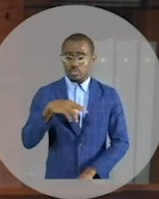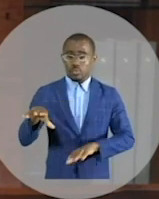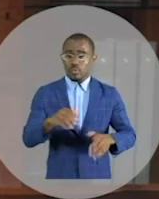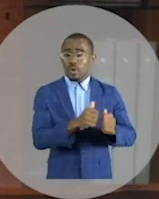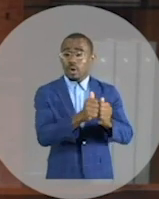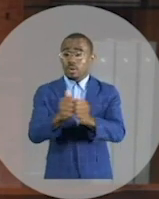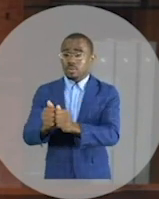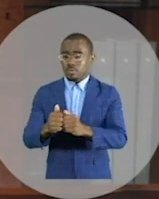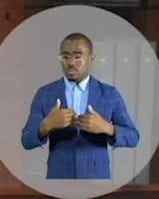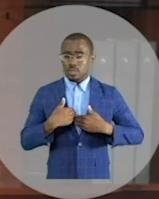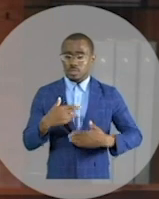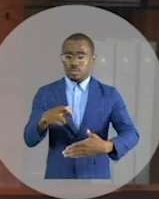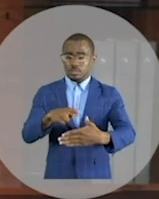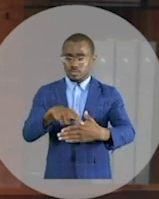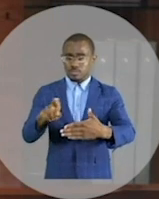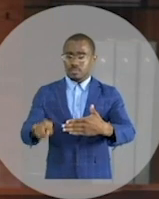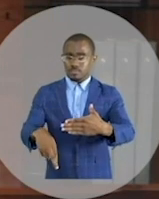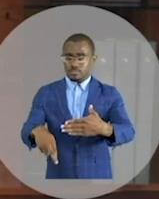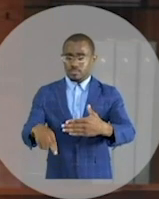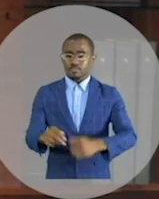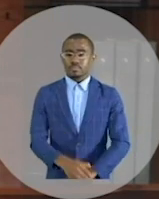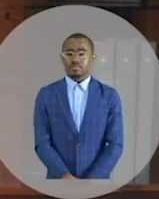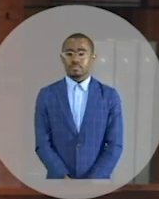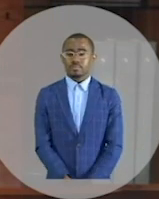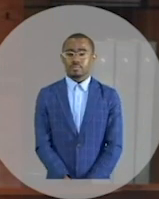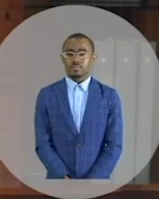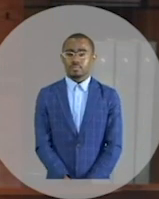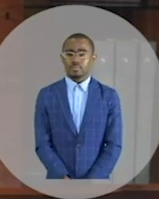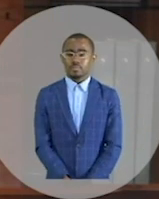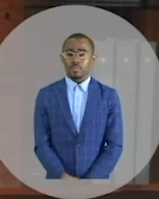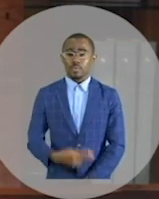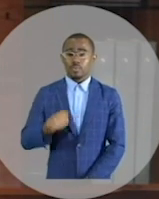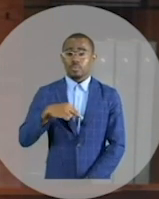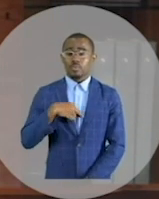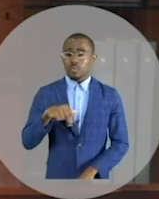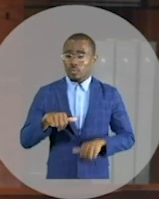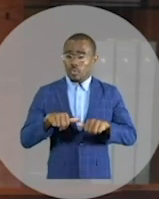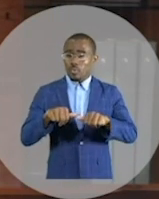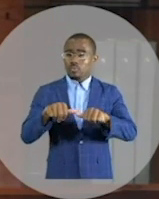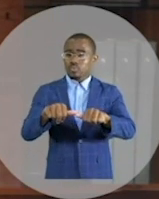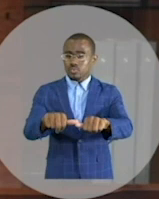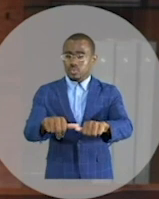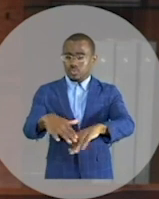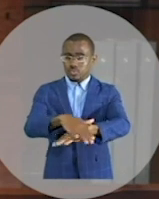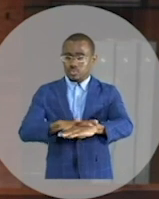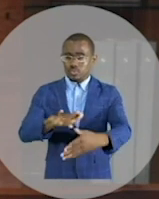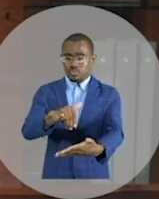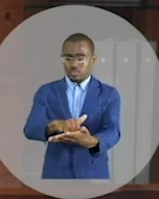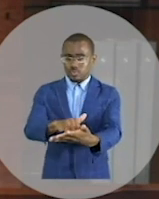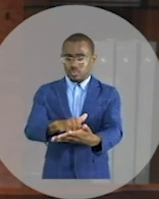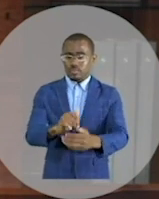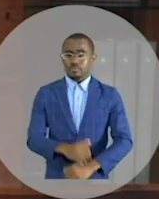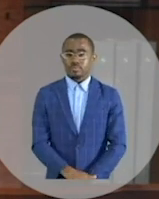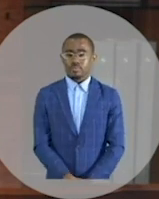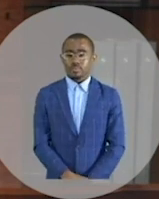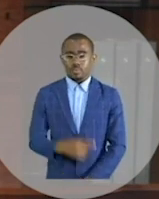related to the fight against corruption. He also stated that in Gabon, no one is above the law. Justice must be the